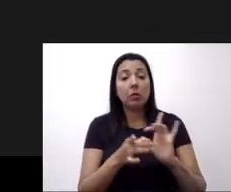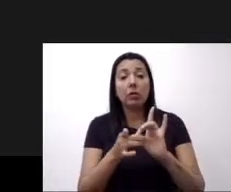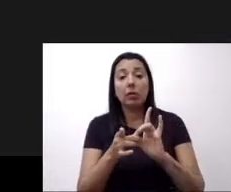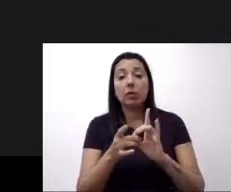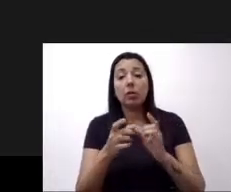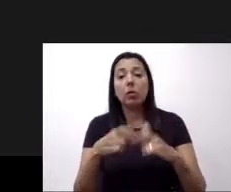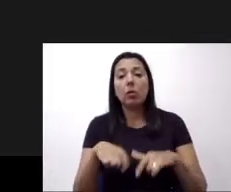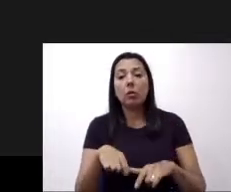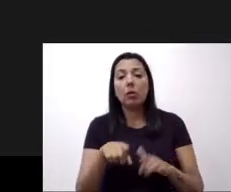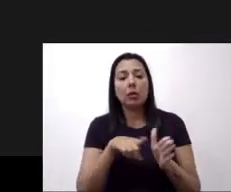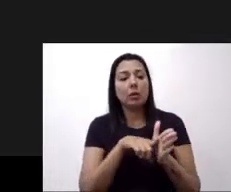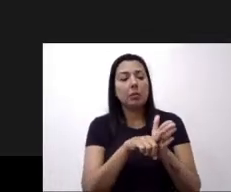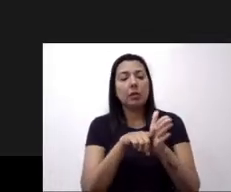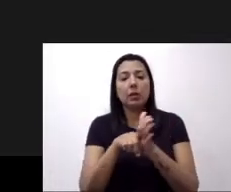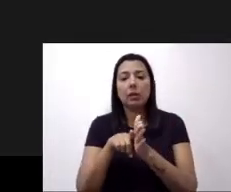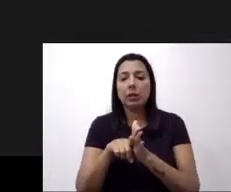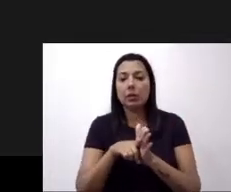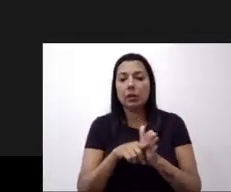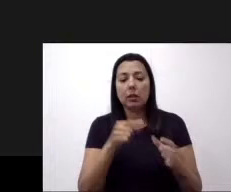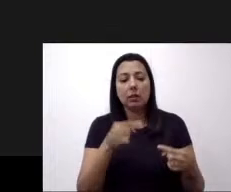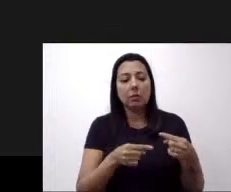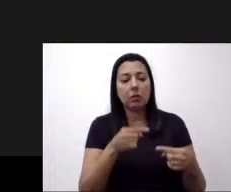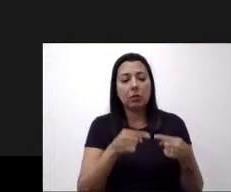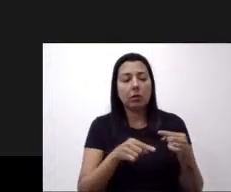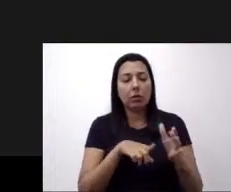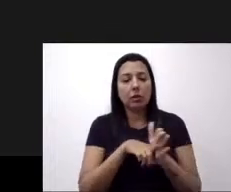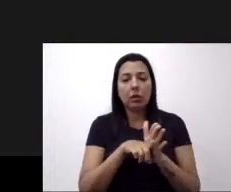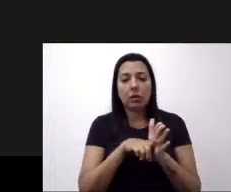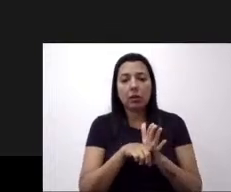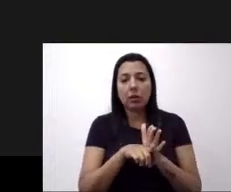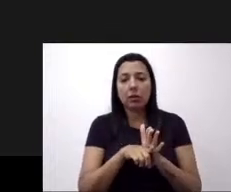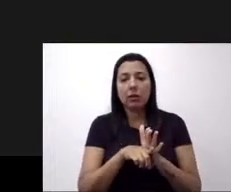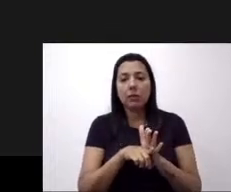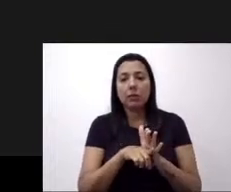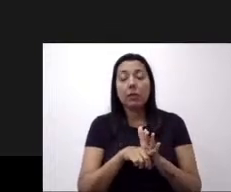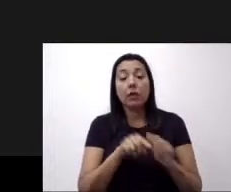policy analysis has developed in France.